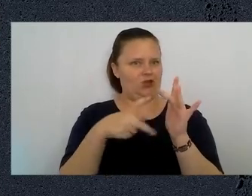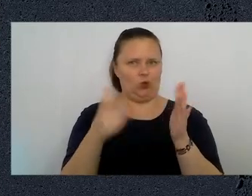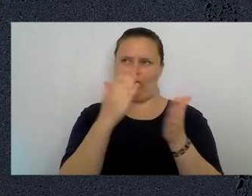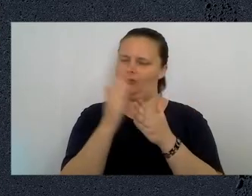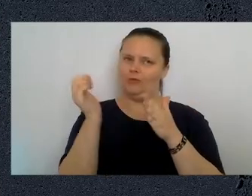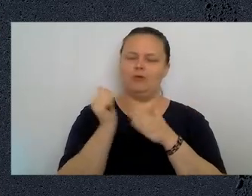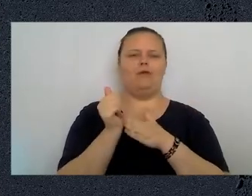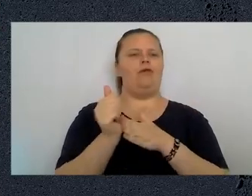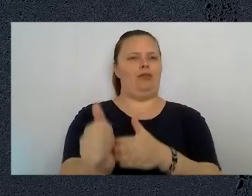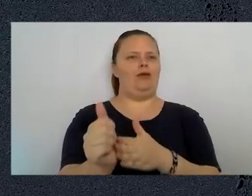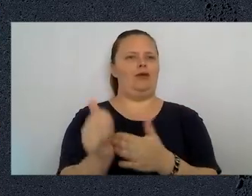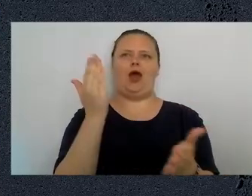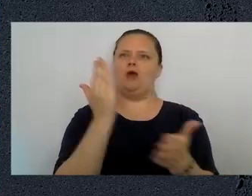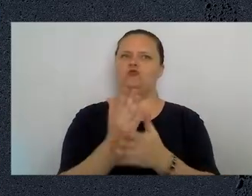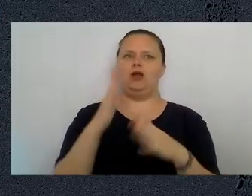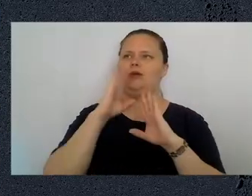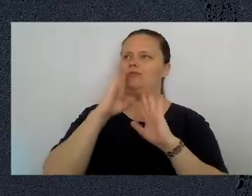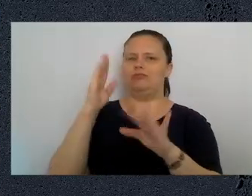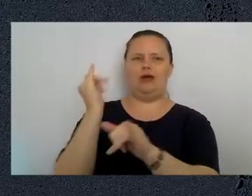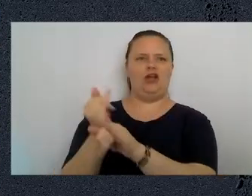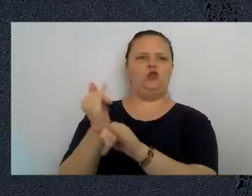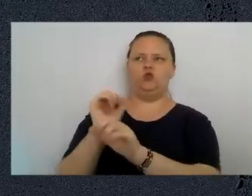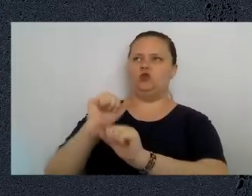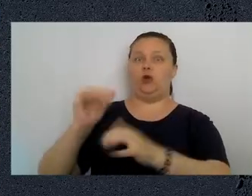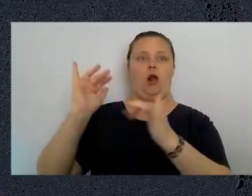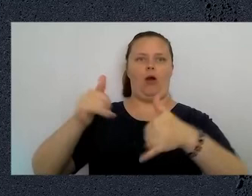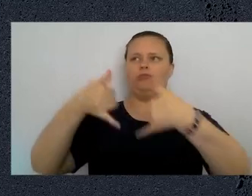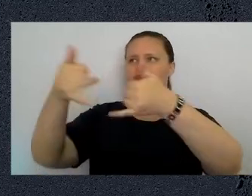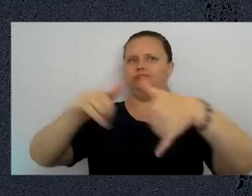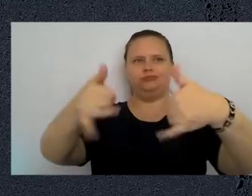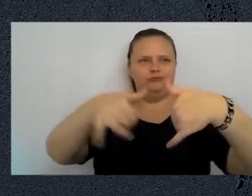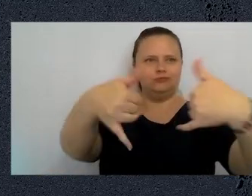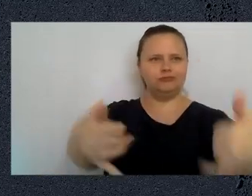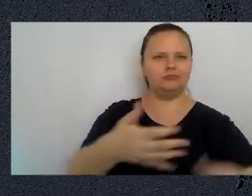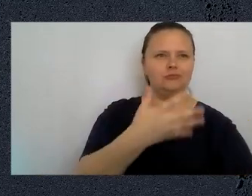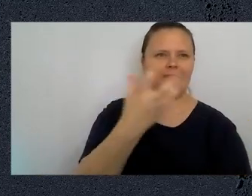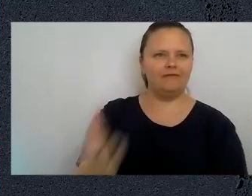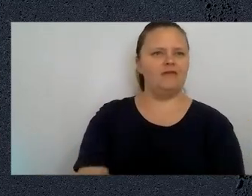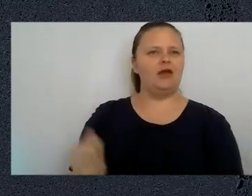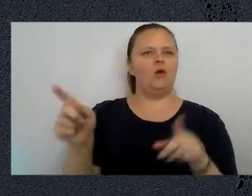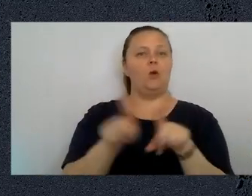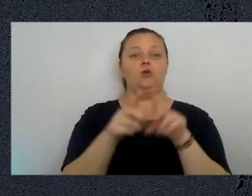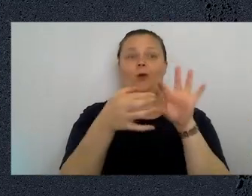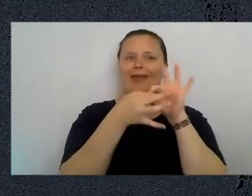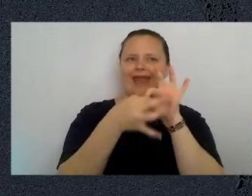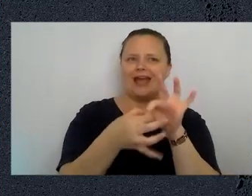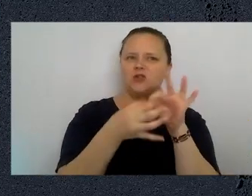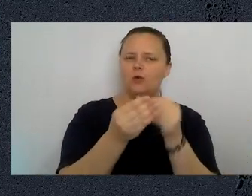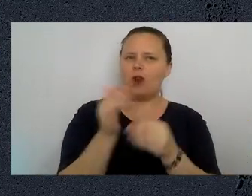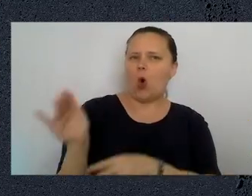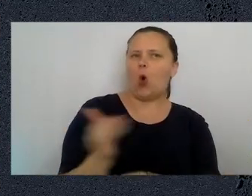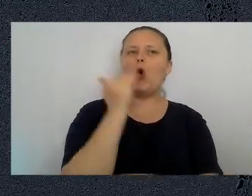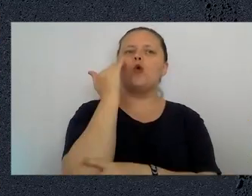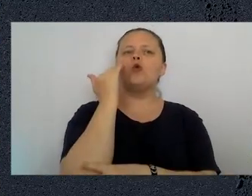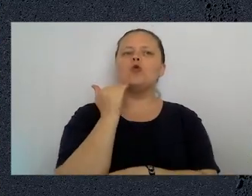cutting-edge institutes that have won Athena Swan Awards. We have engagement with all the Women in STEM